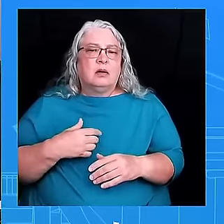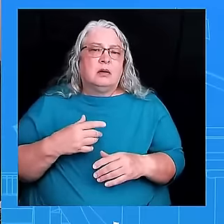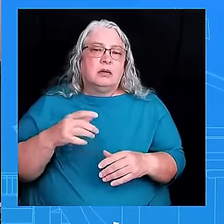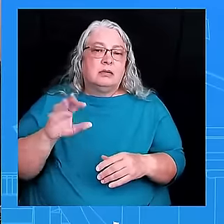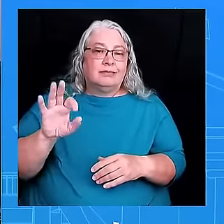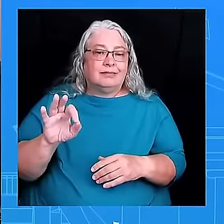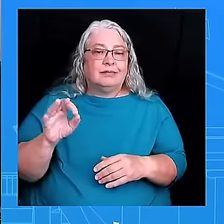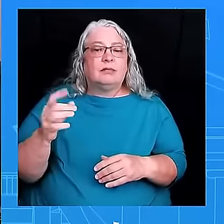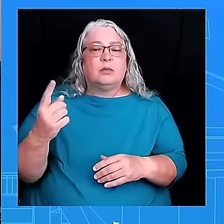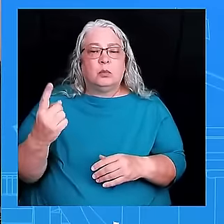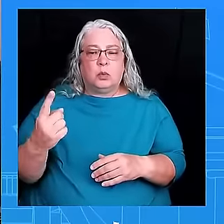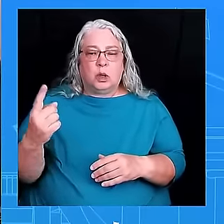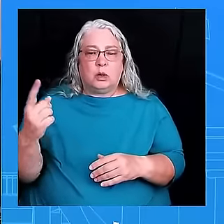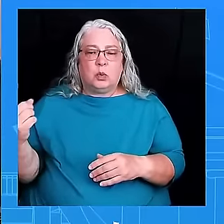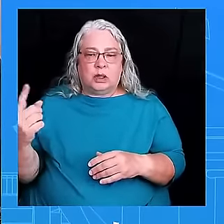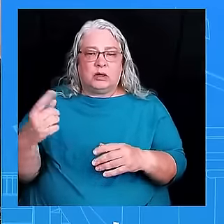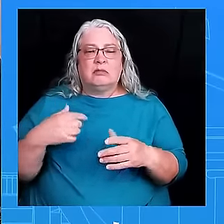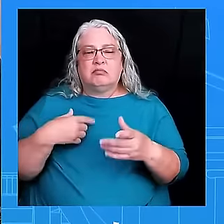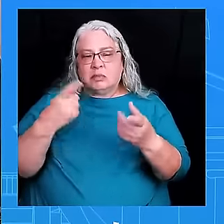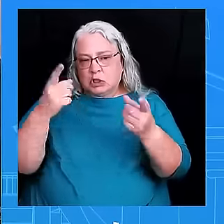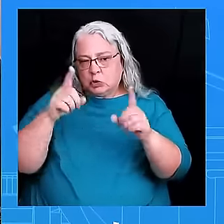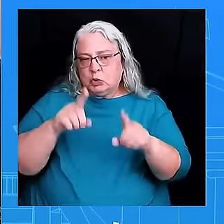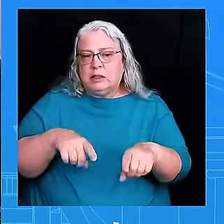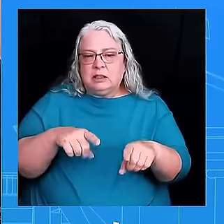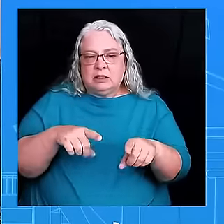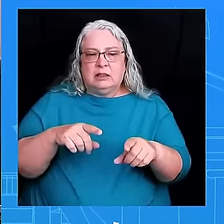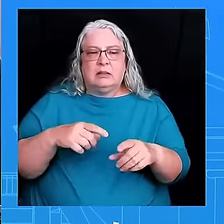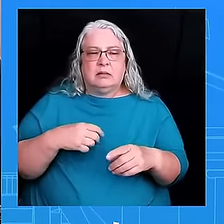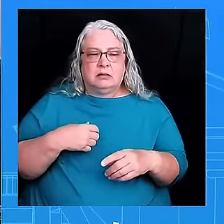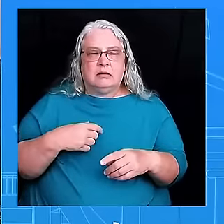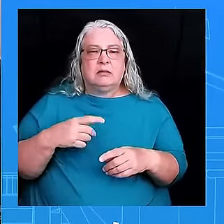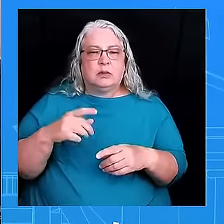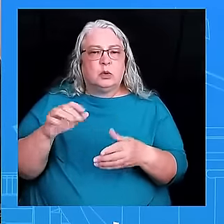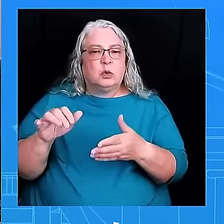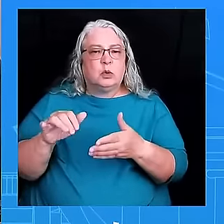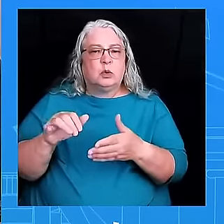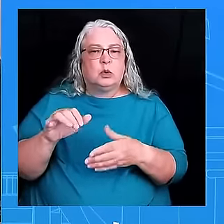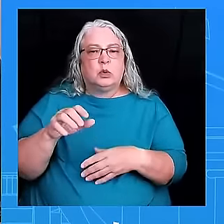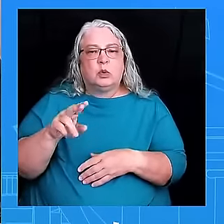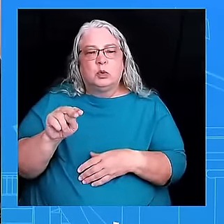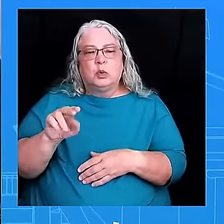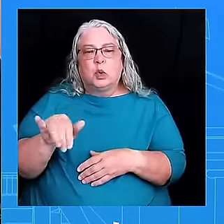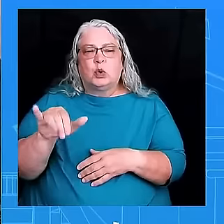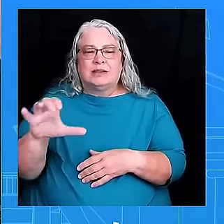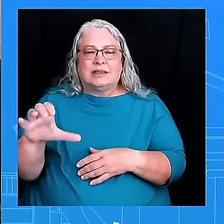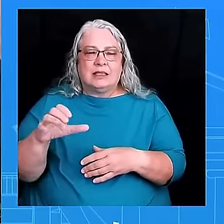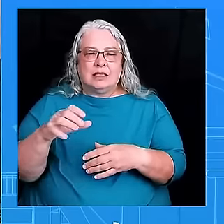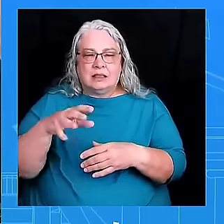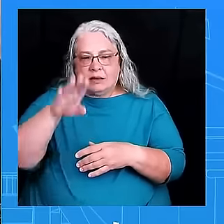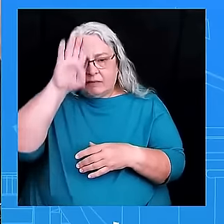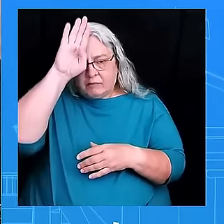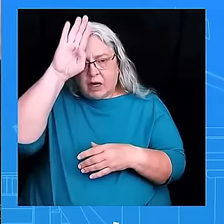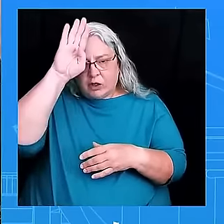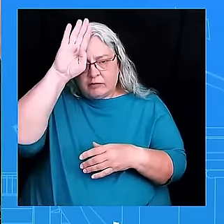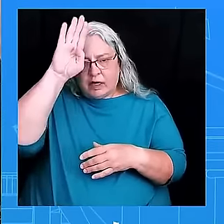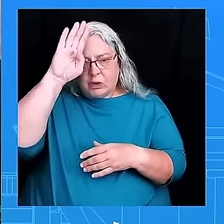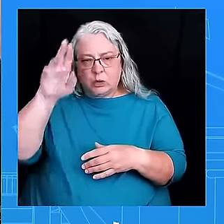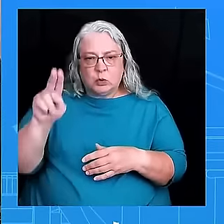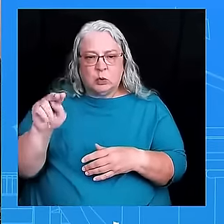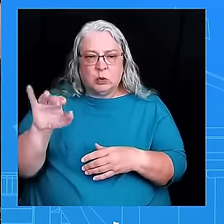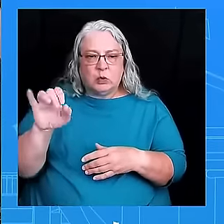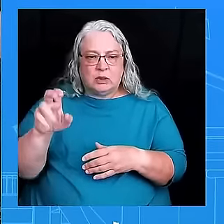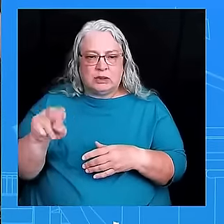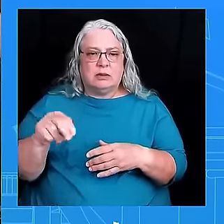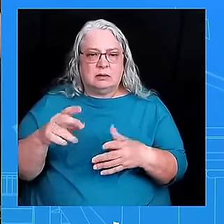that these three terrorists were given a plea deal and allowed to escape the ultimate justice while each month three more heroes from the FDNY are dying from